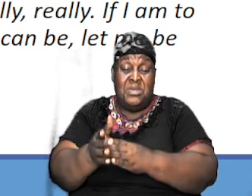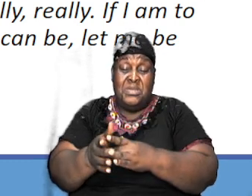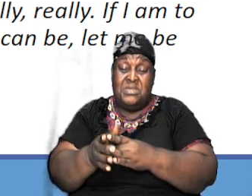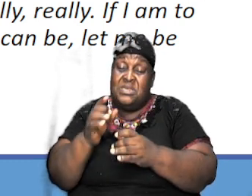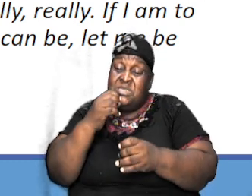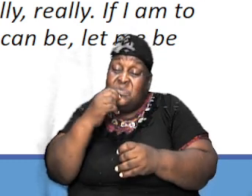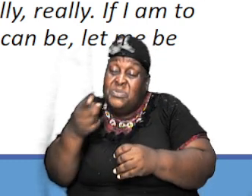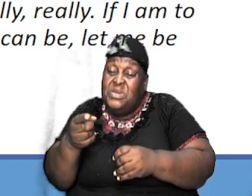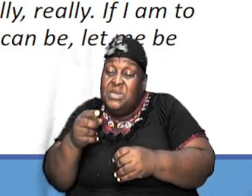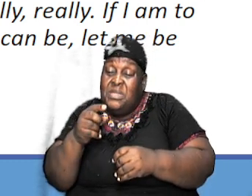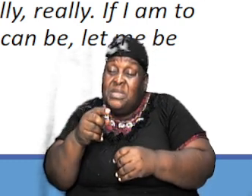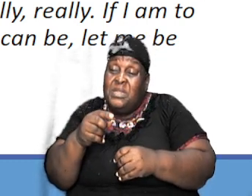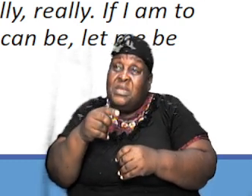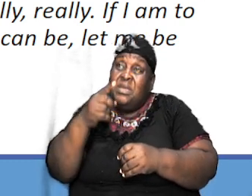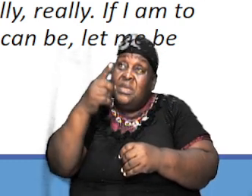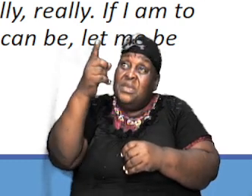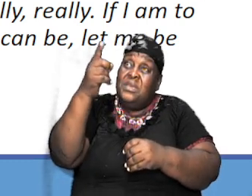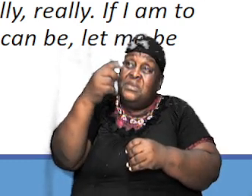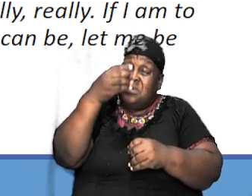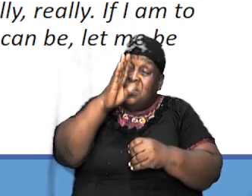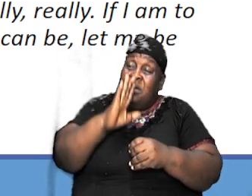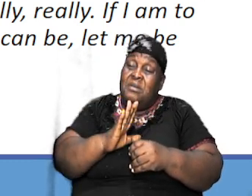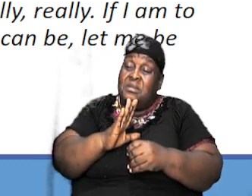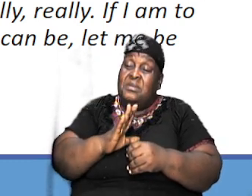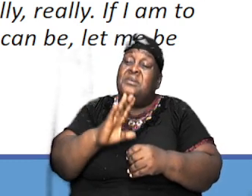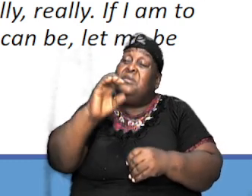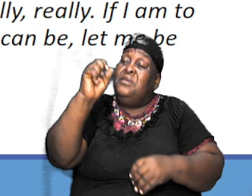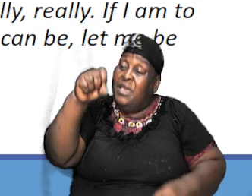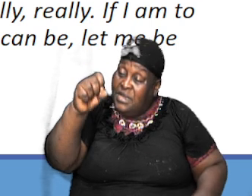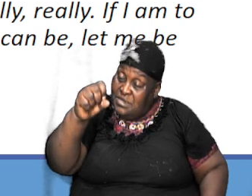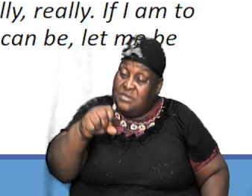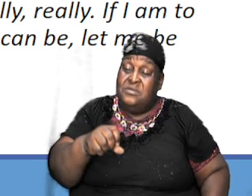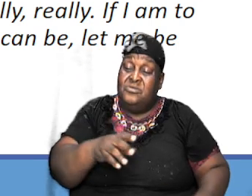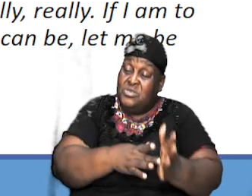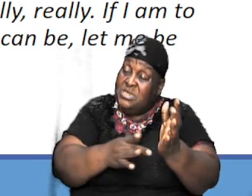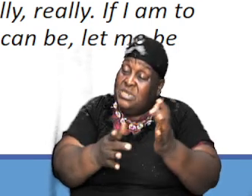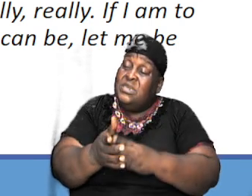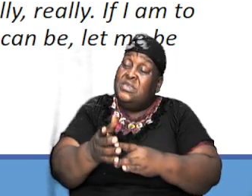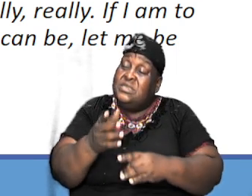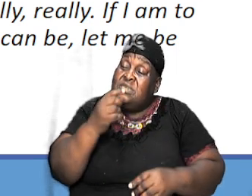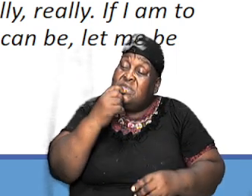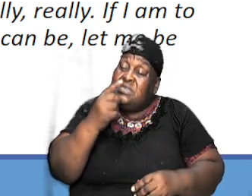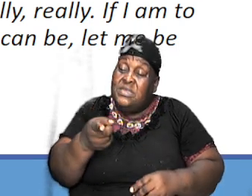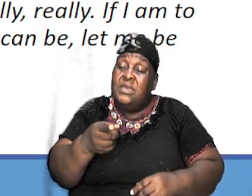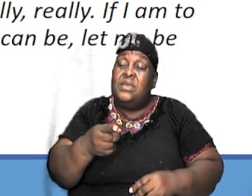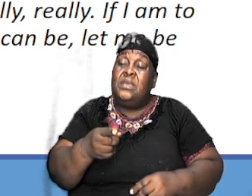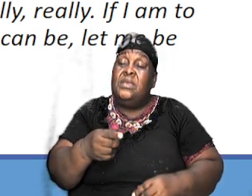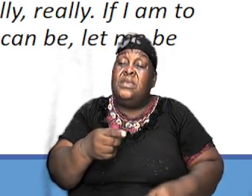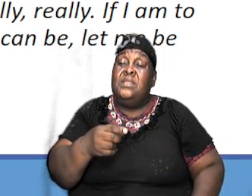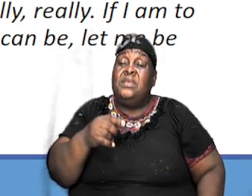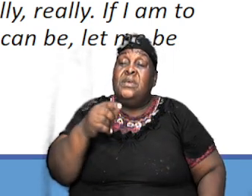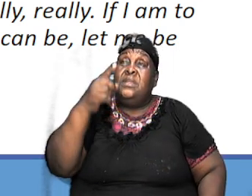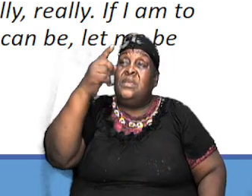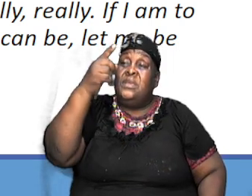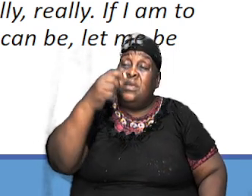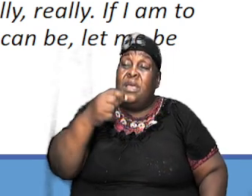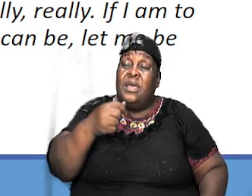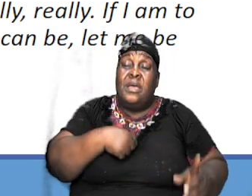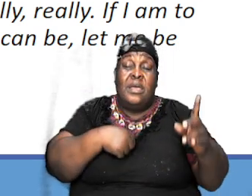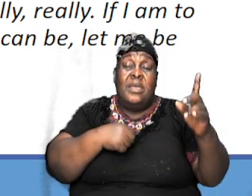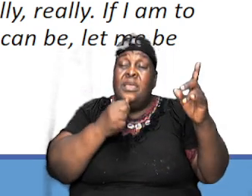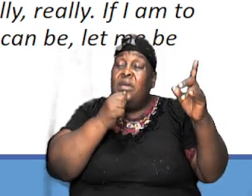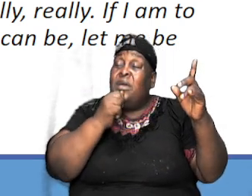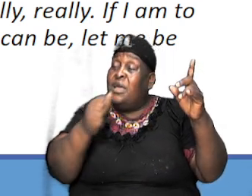In St. John 8, verse 56 to 59, he explicitly stated that I